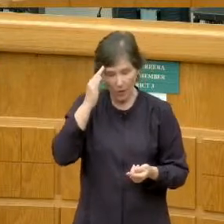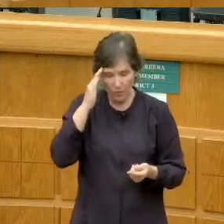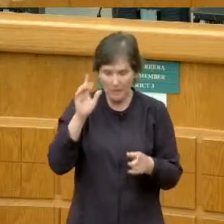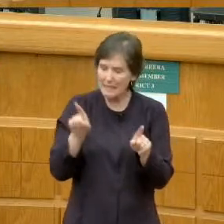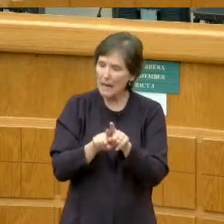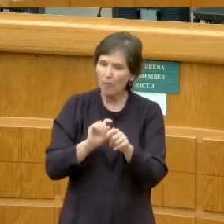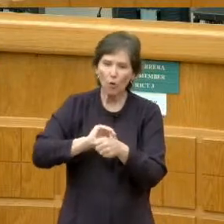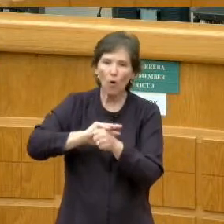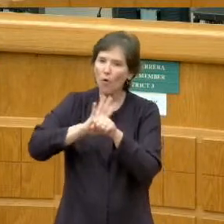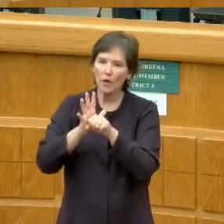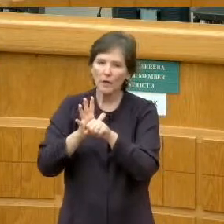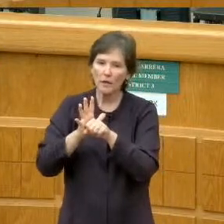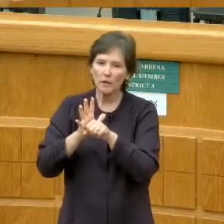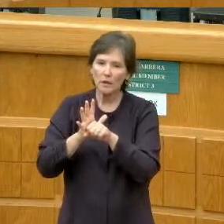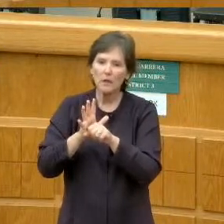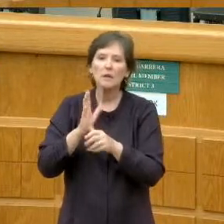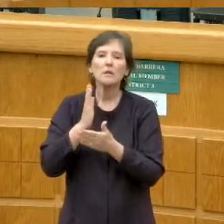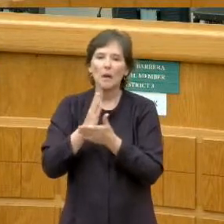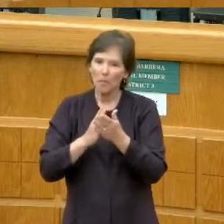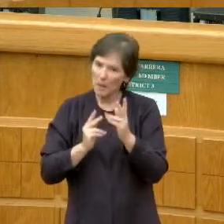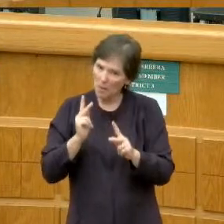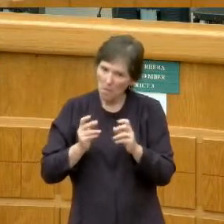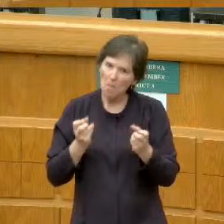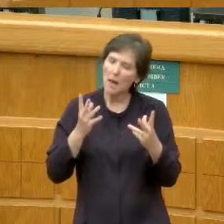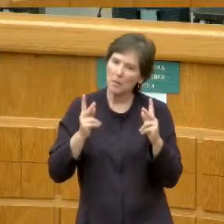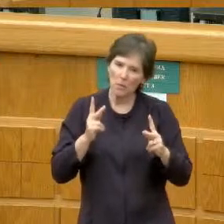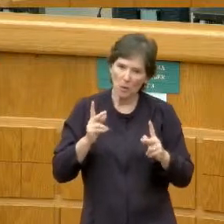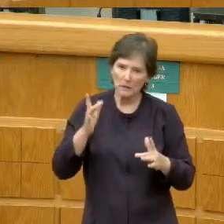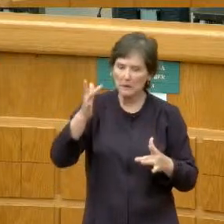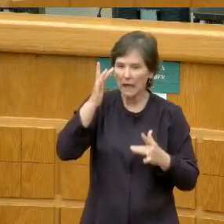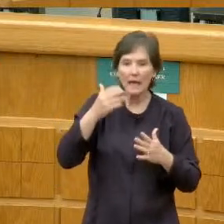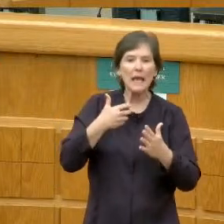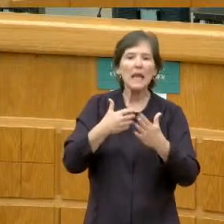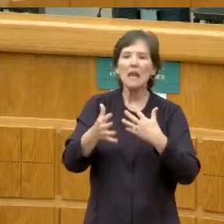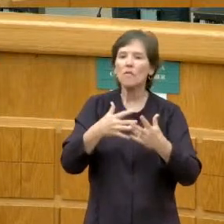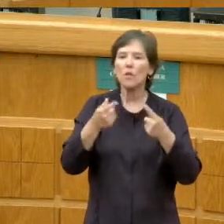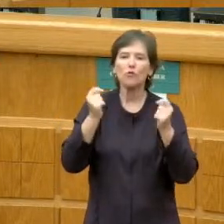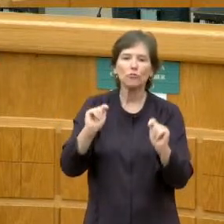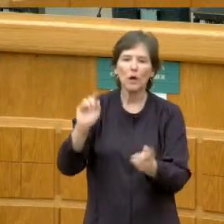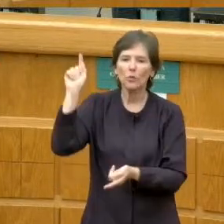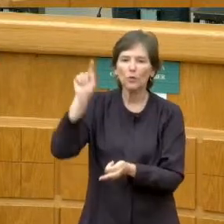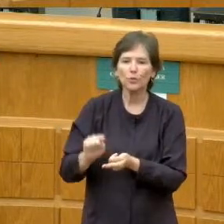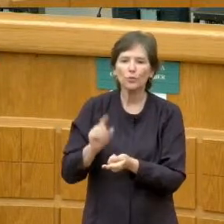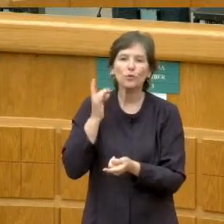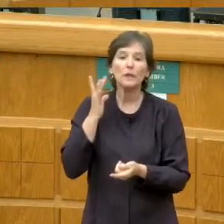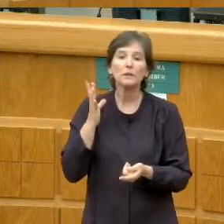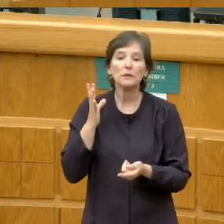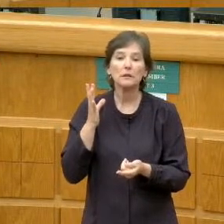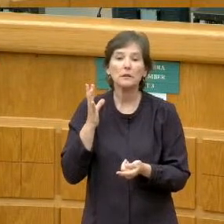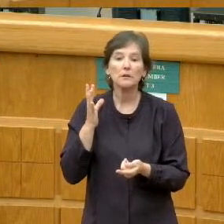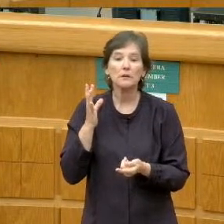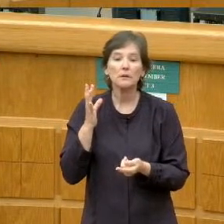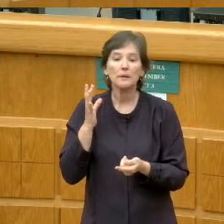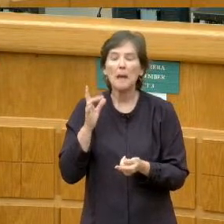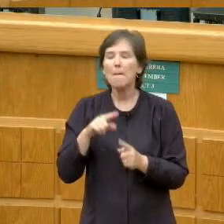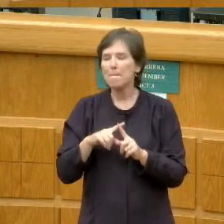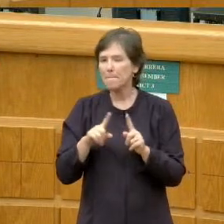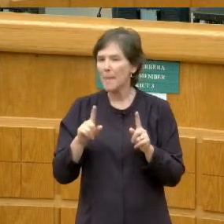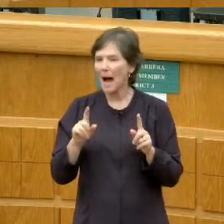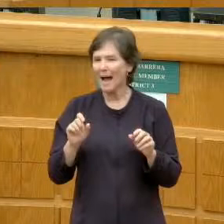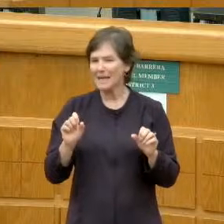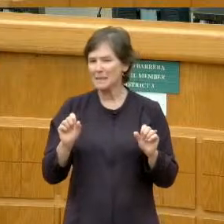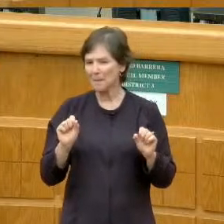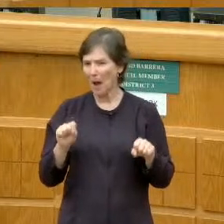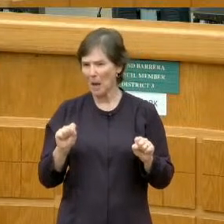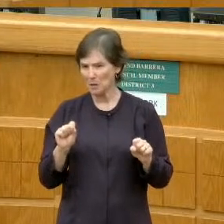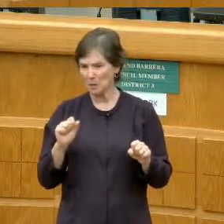unfair. But there is something called an unforced error in sports. It's taking